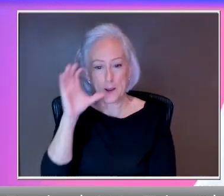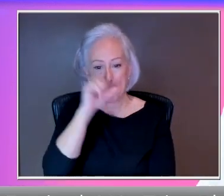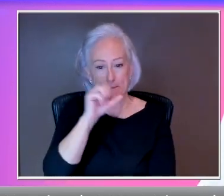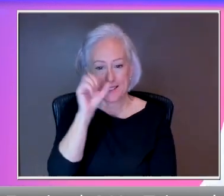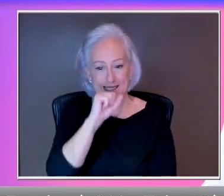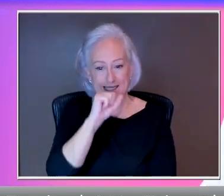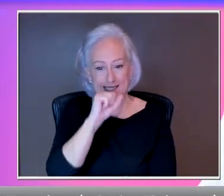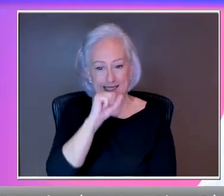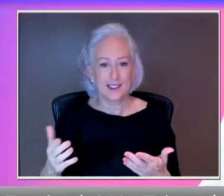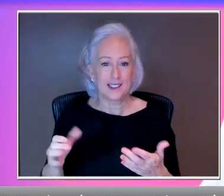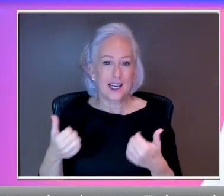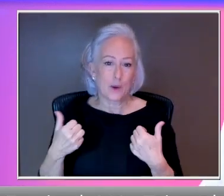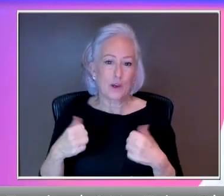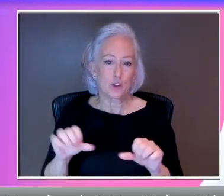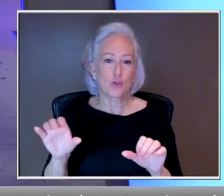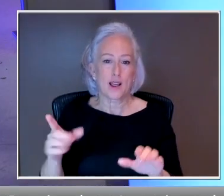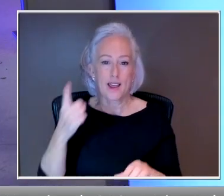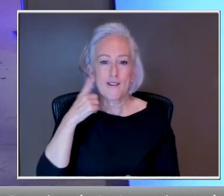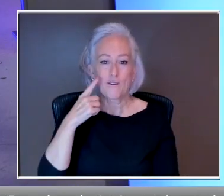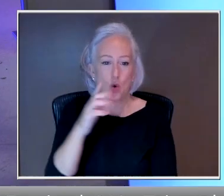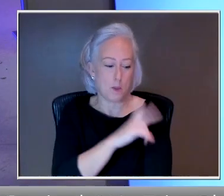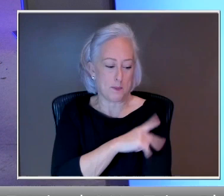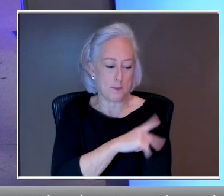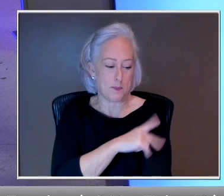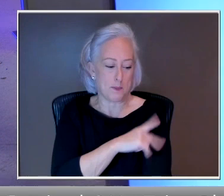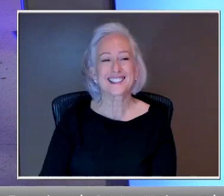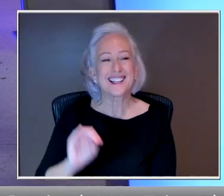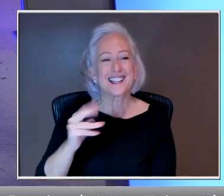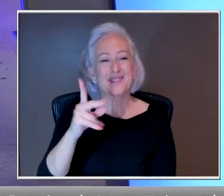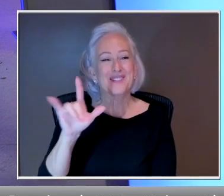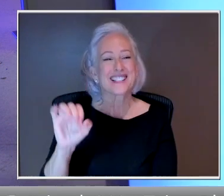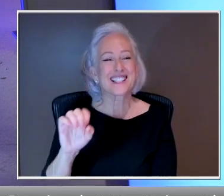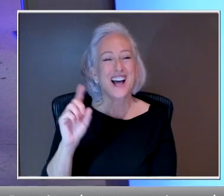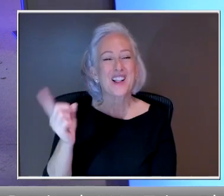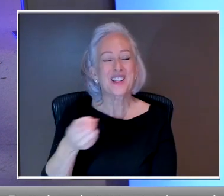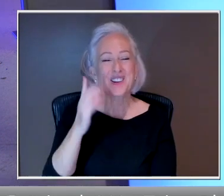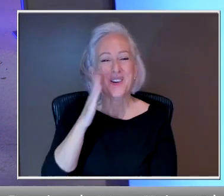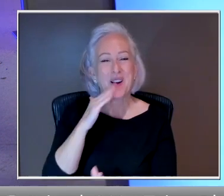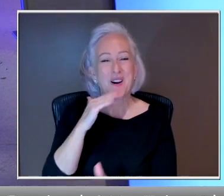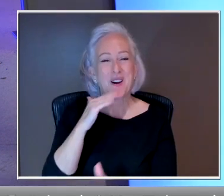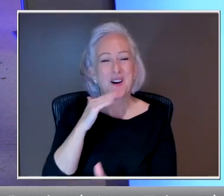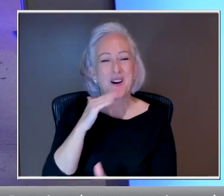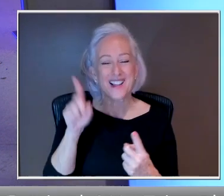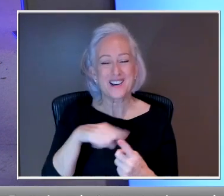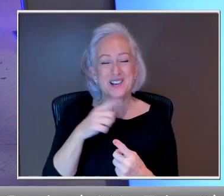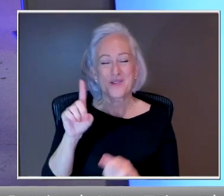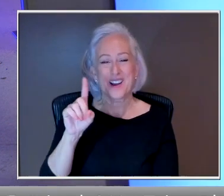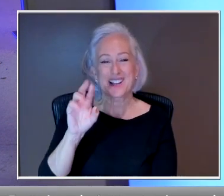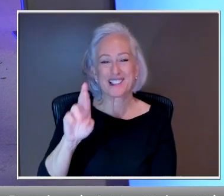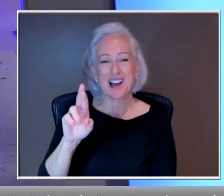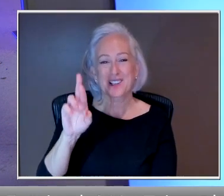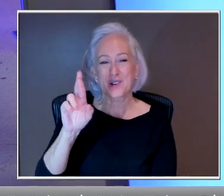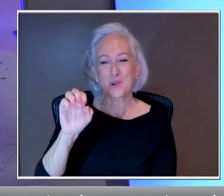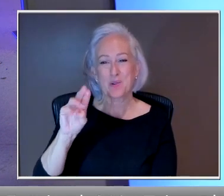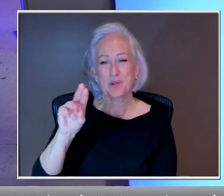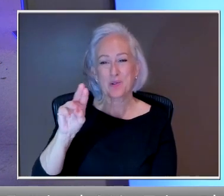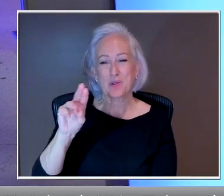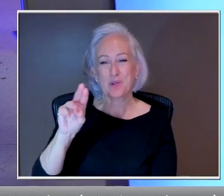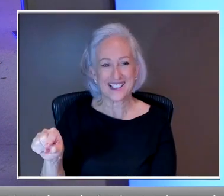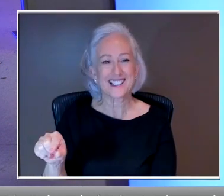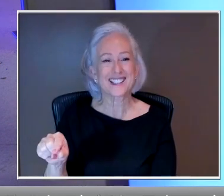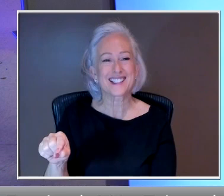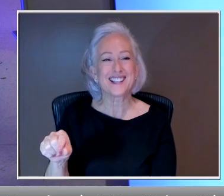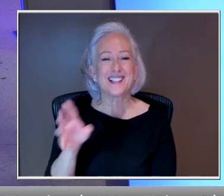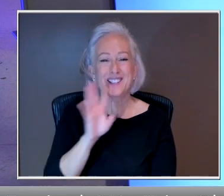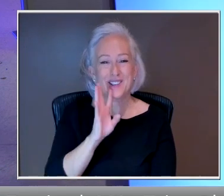our patients, especially our new patients. Michelle, you always start smiling when Dr. Ramirez starts talking. I could tell there's a genuine affection